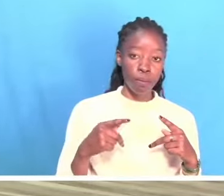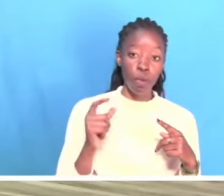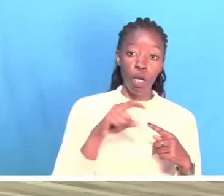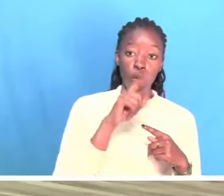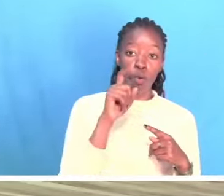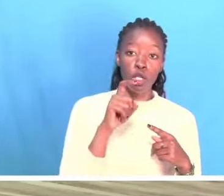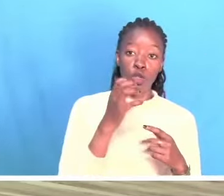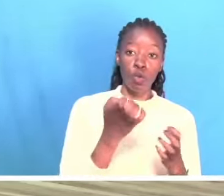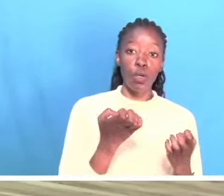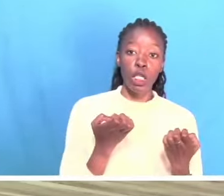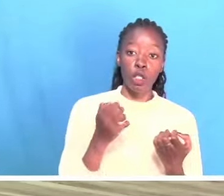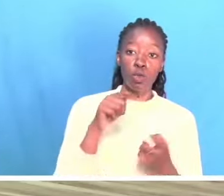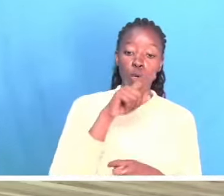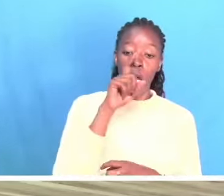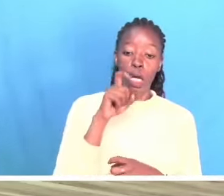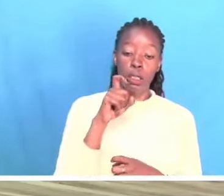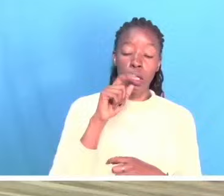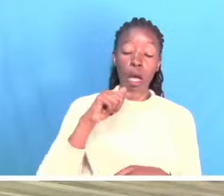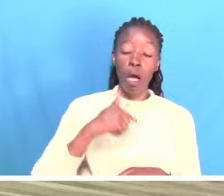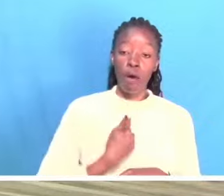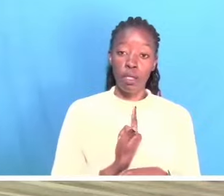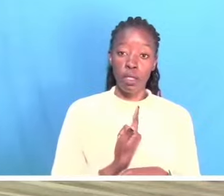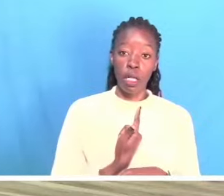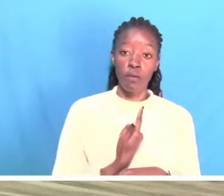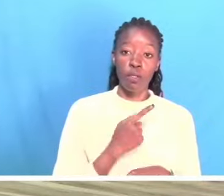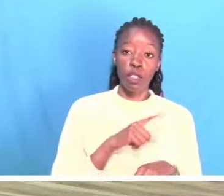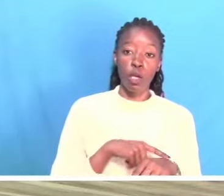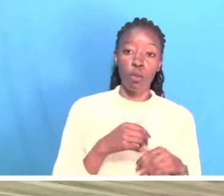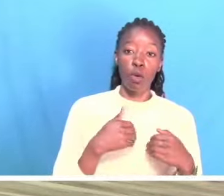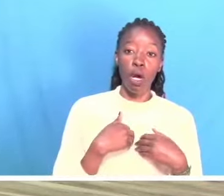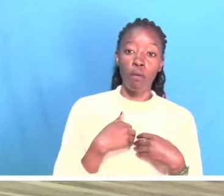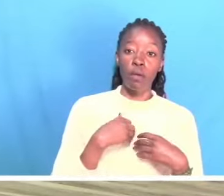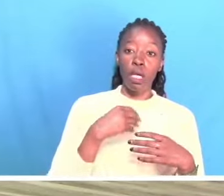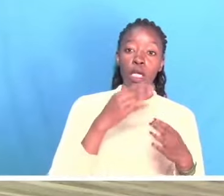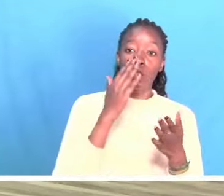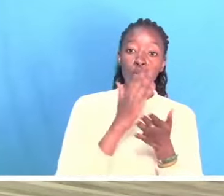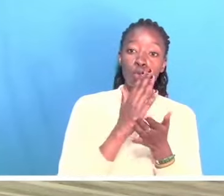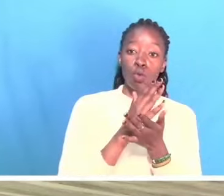well as believers in Christ, who are entrusted with the truth of his word.